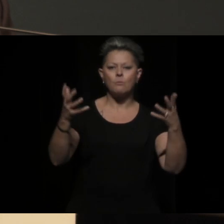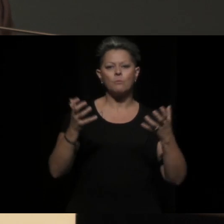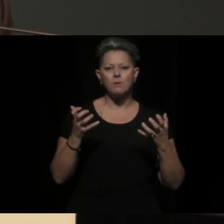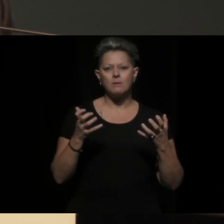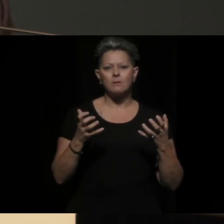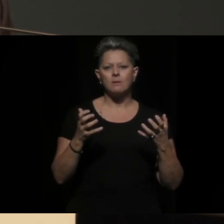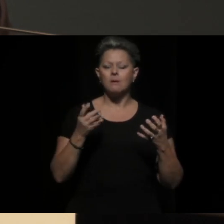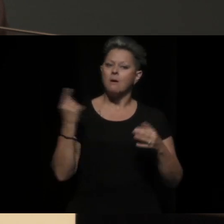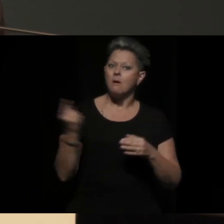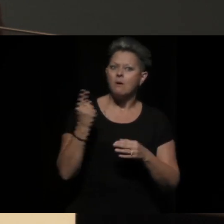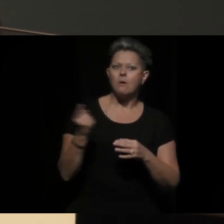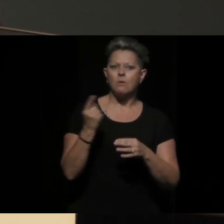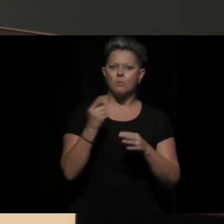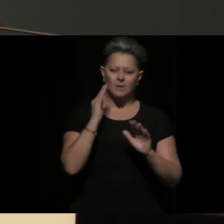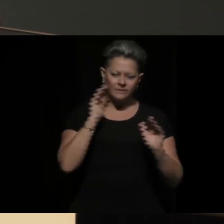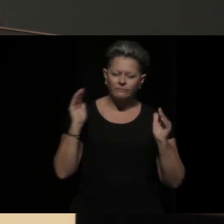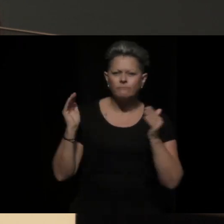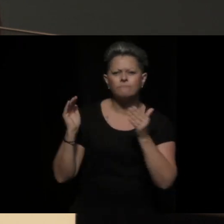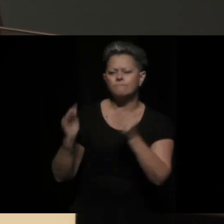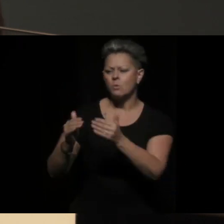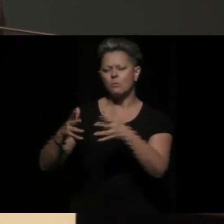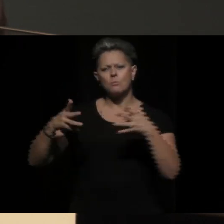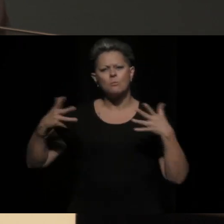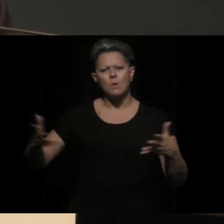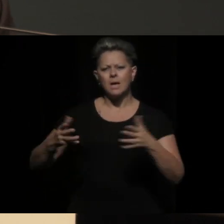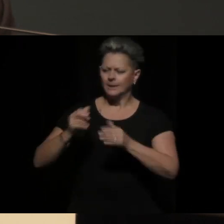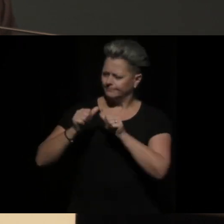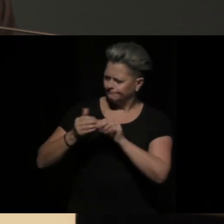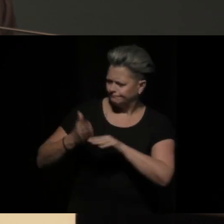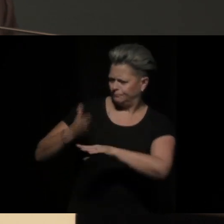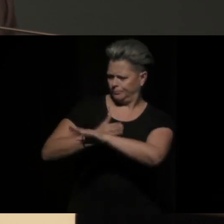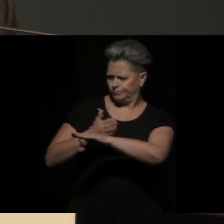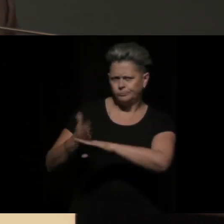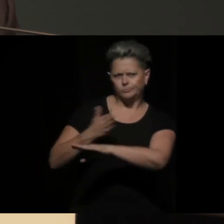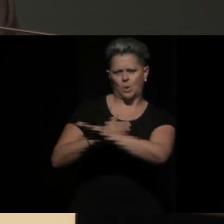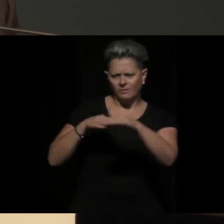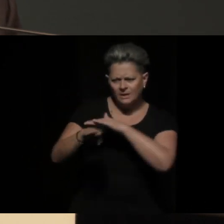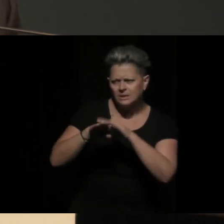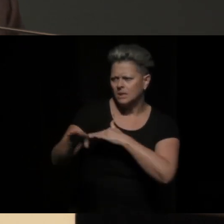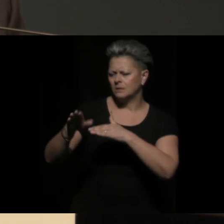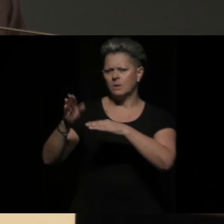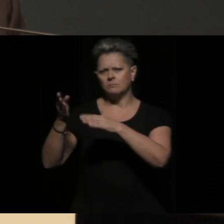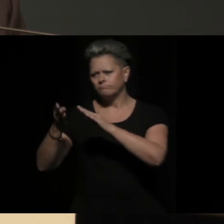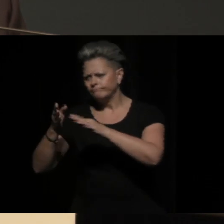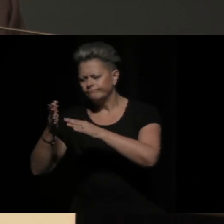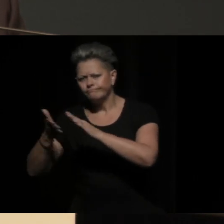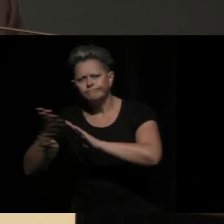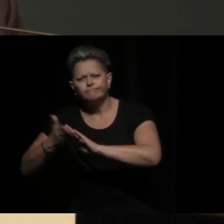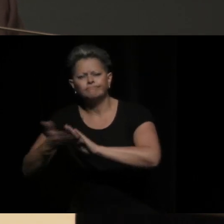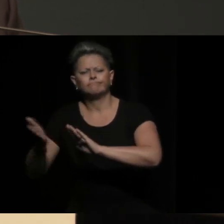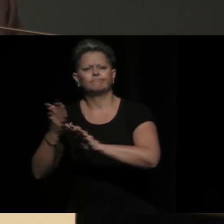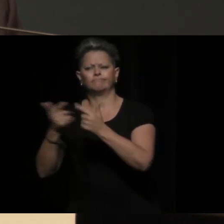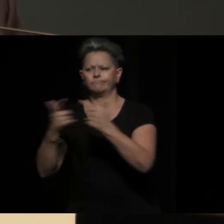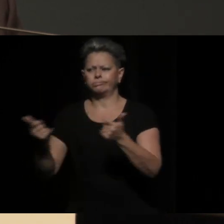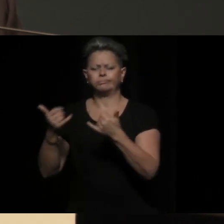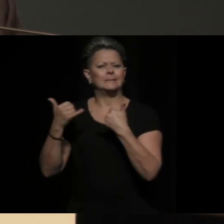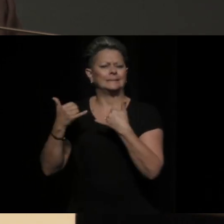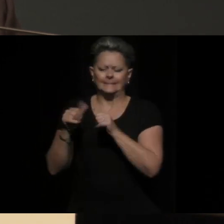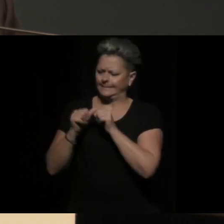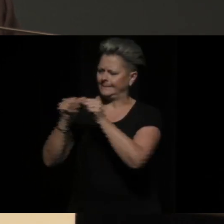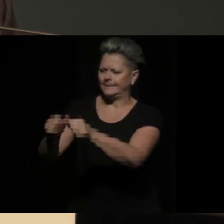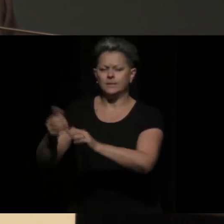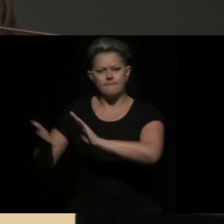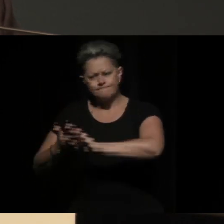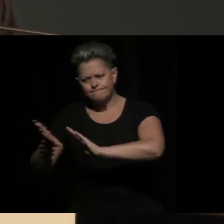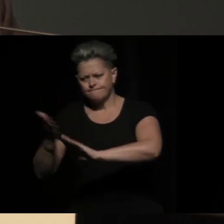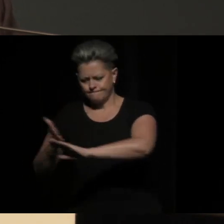to improve the function, operation, and accessibility of the buildings under his responsibility, and helping to make